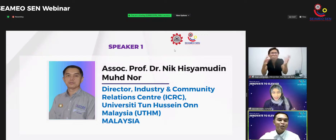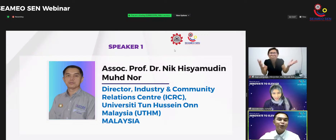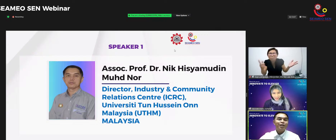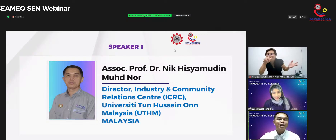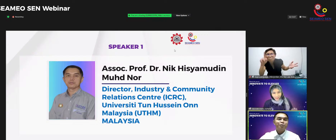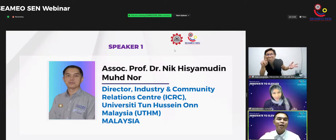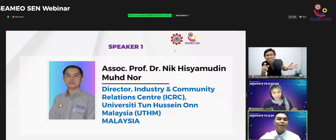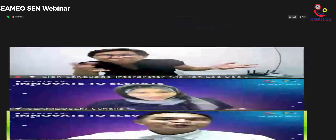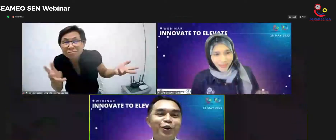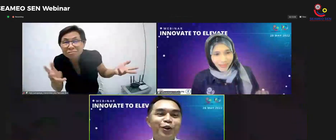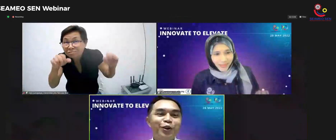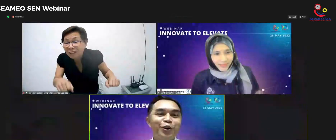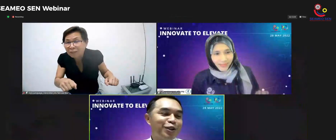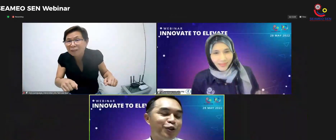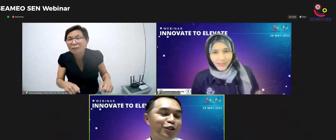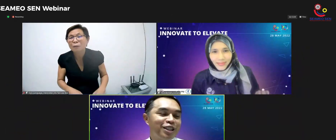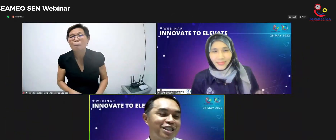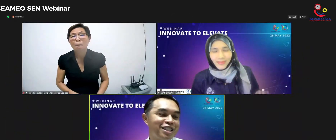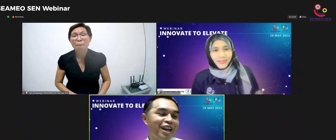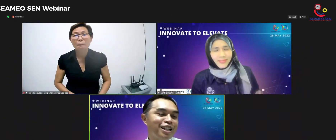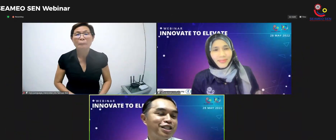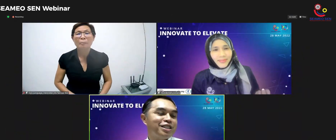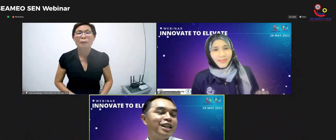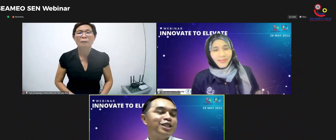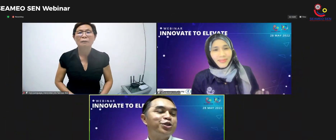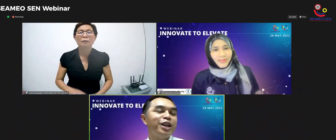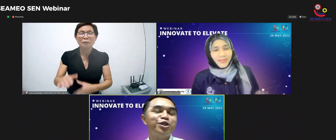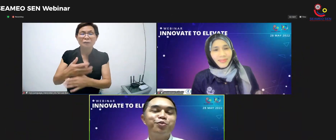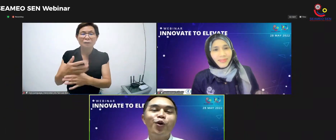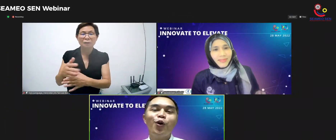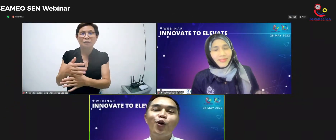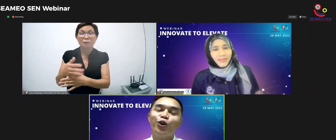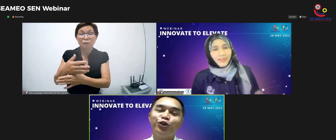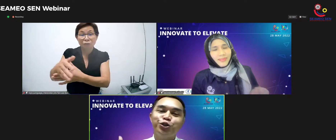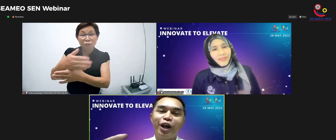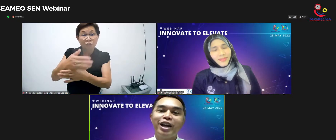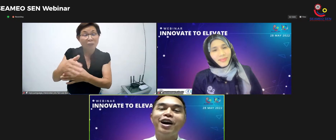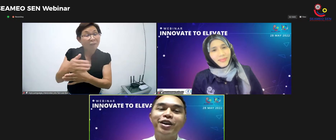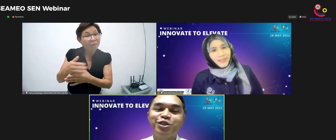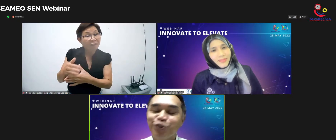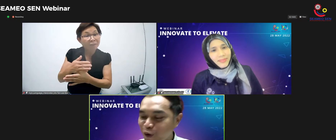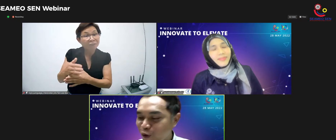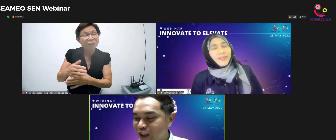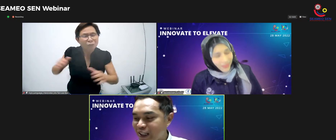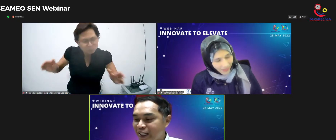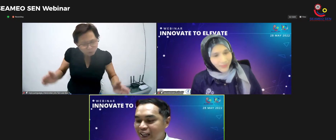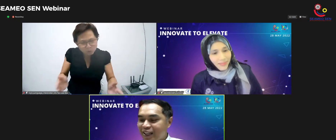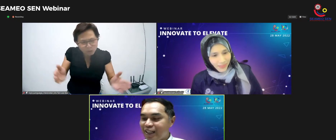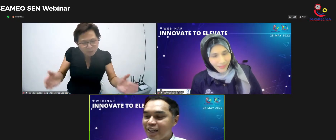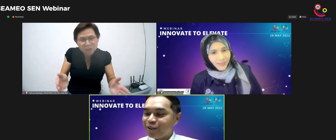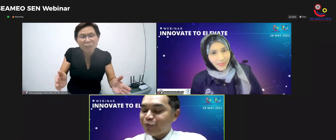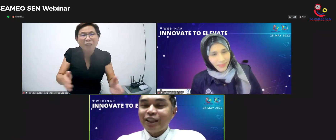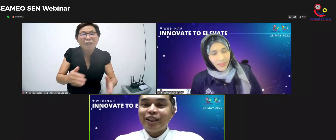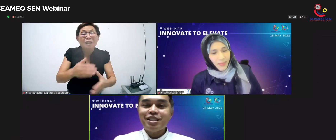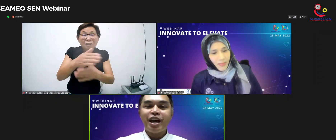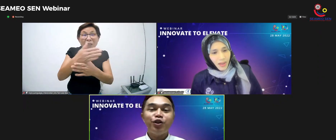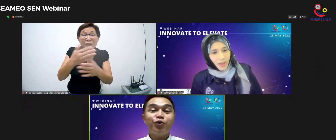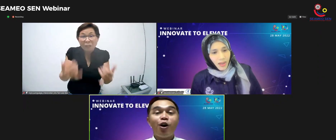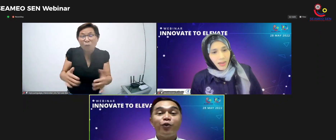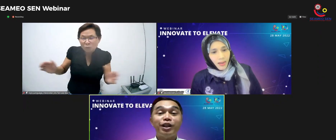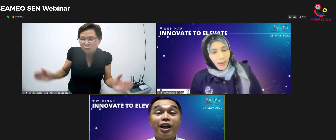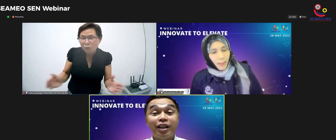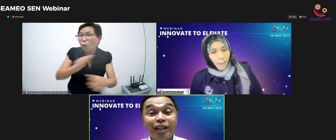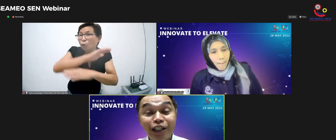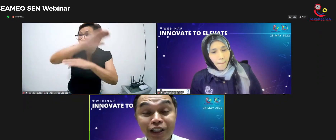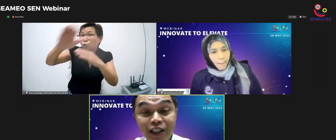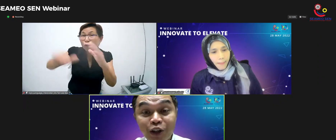Okay, sure. But then the sharing today is more on to encourage all parties that